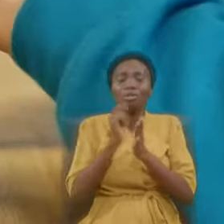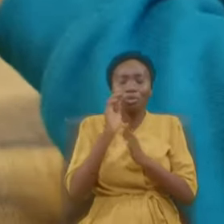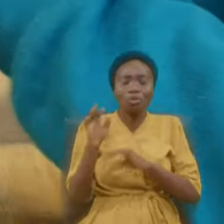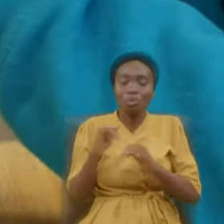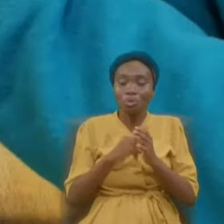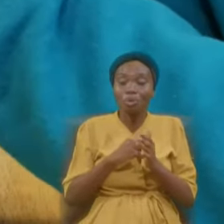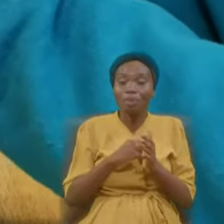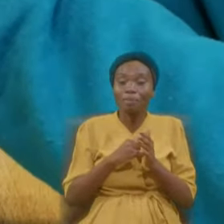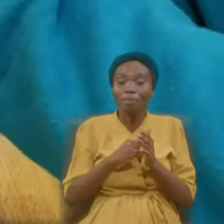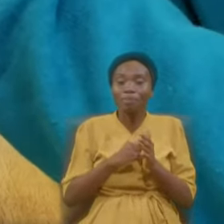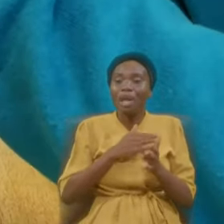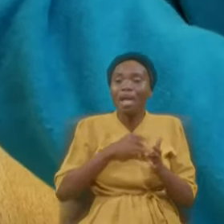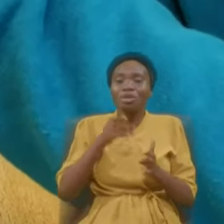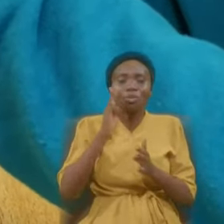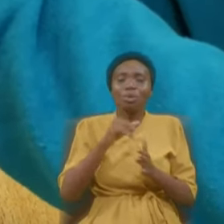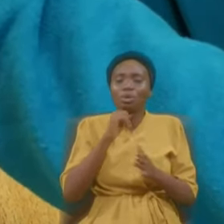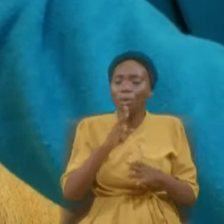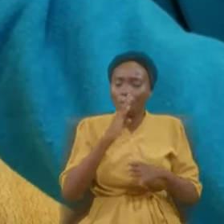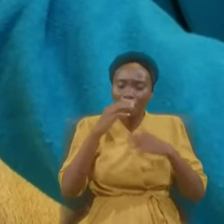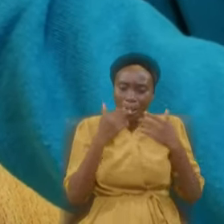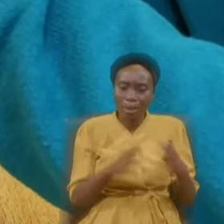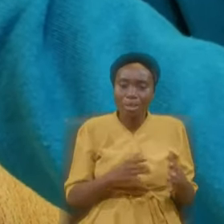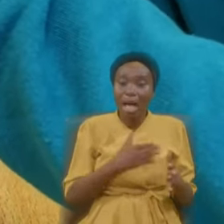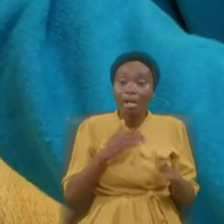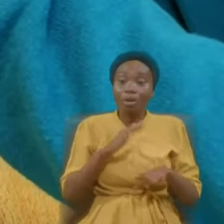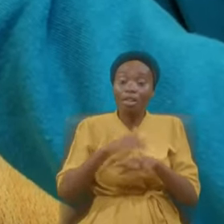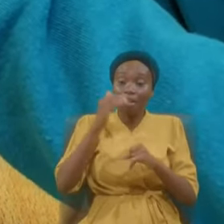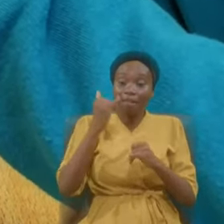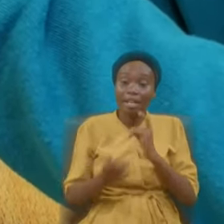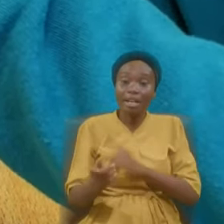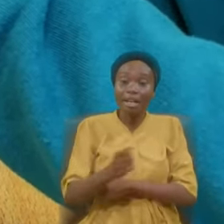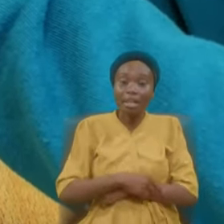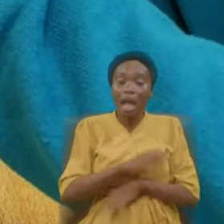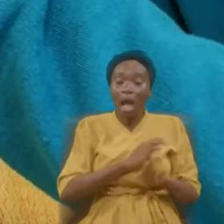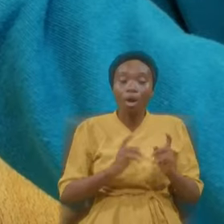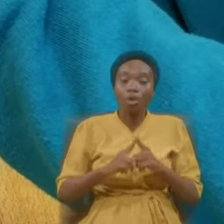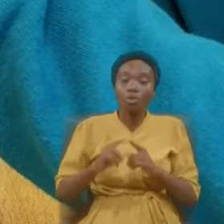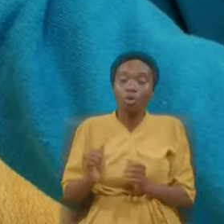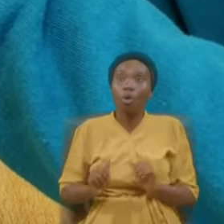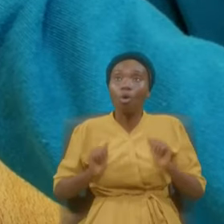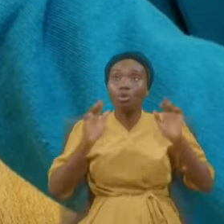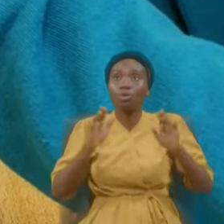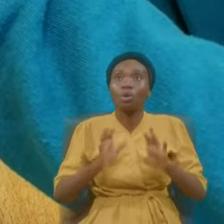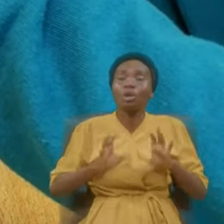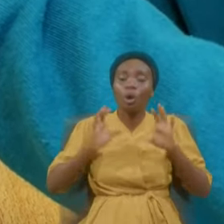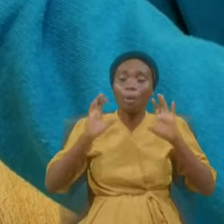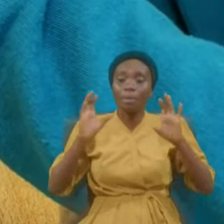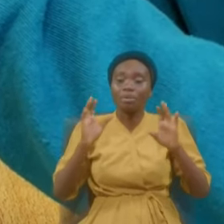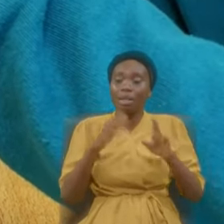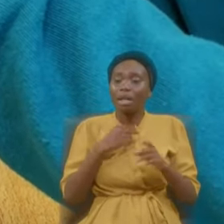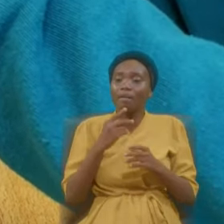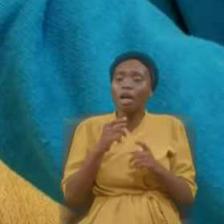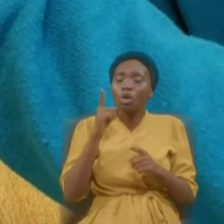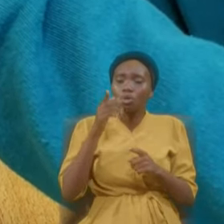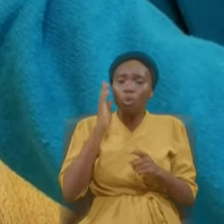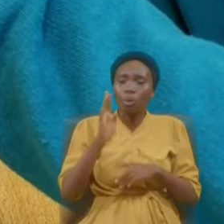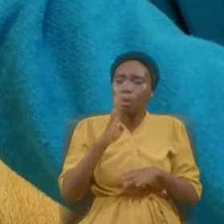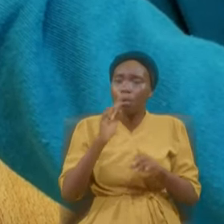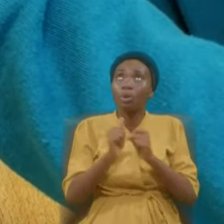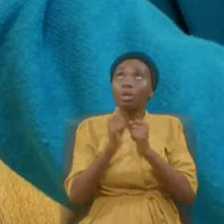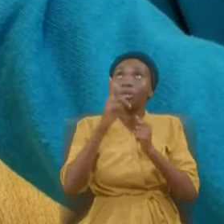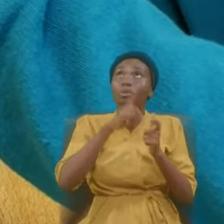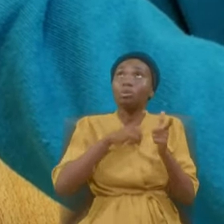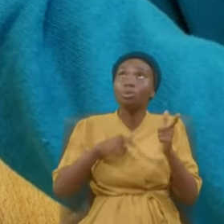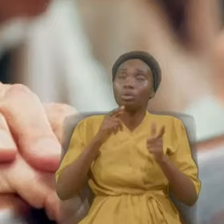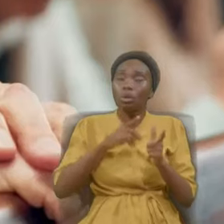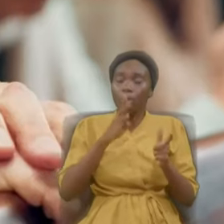them. And they will not be lost. And on the final day, according to your consecration, commitment, and vow, they'll be with the Lord and